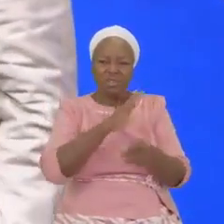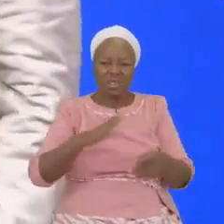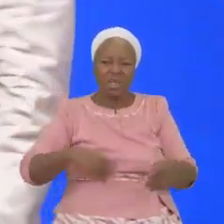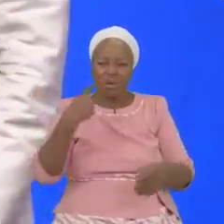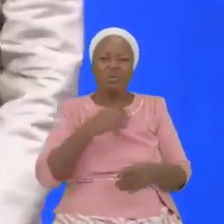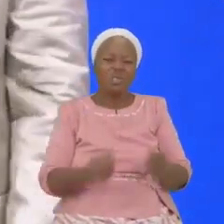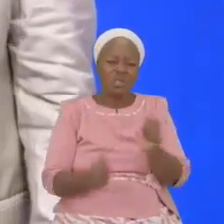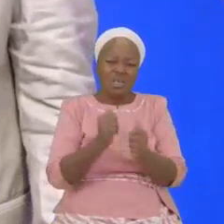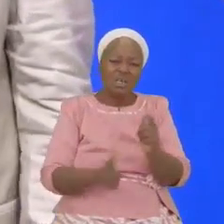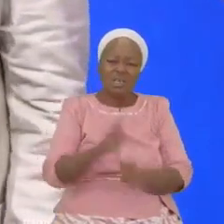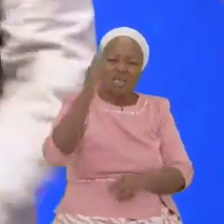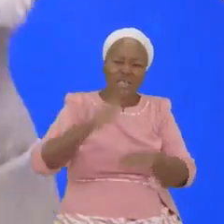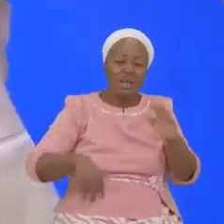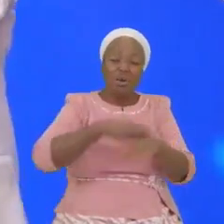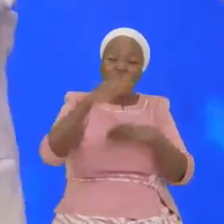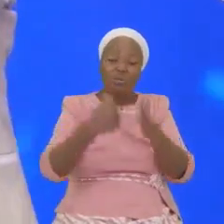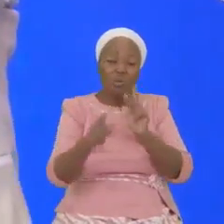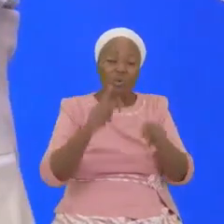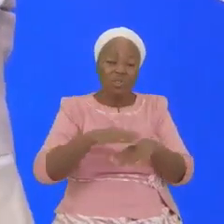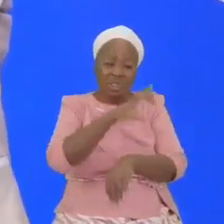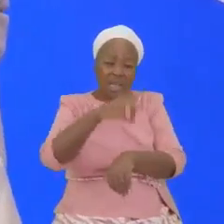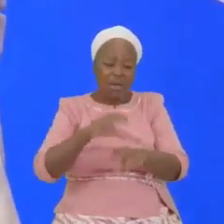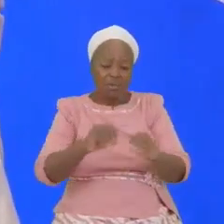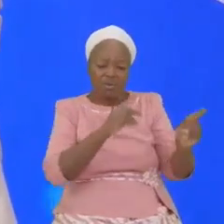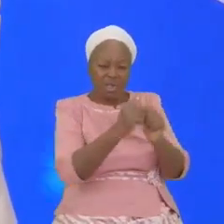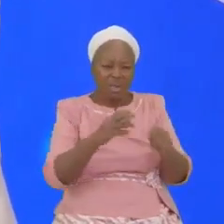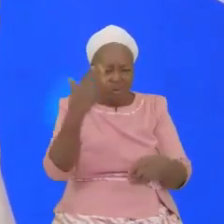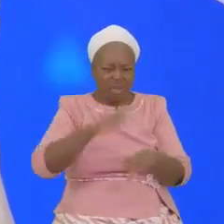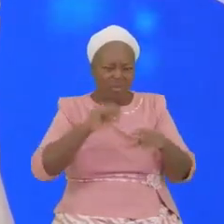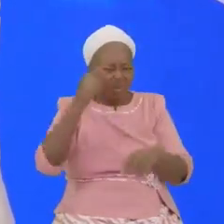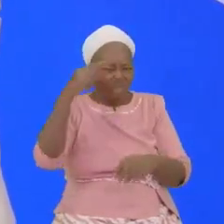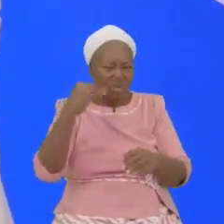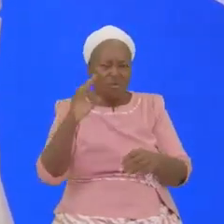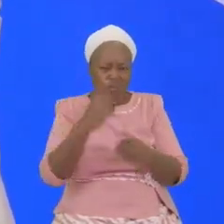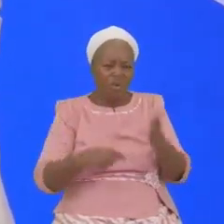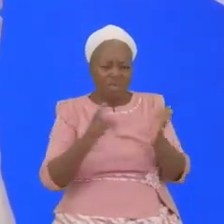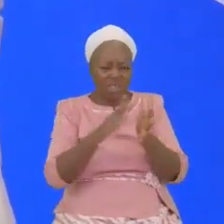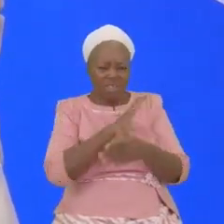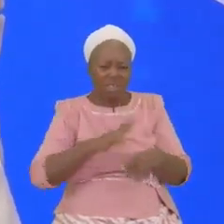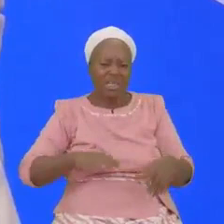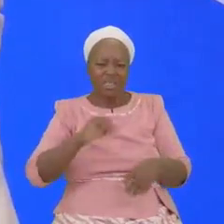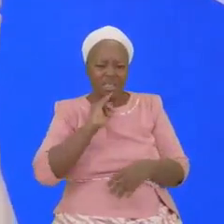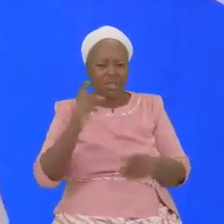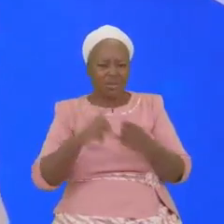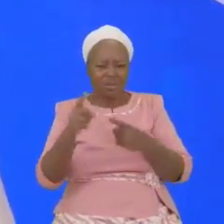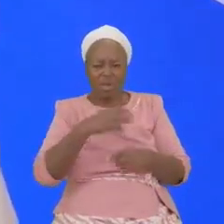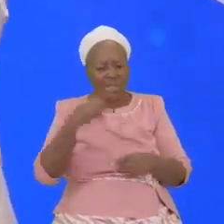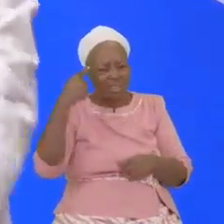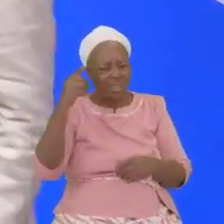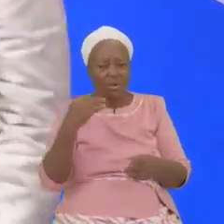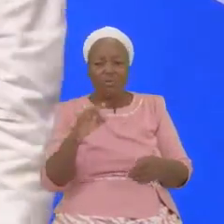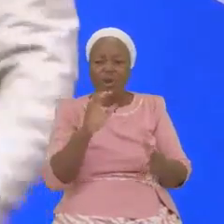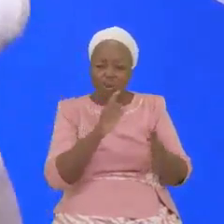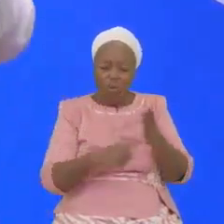greater than all the people of the earth put together. Why don't you think of what Jesus has said, what Jesus has done, and the